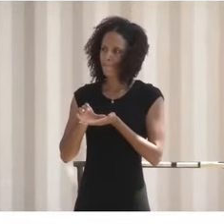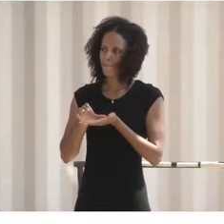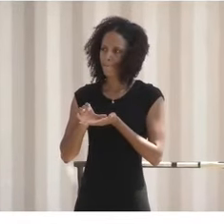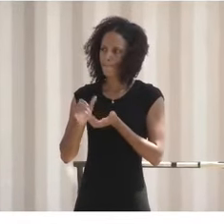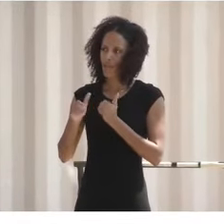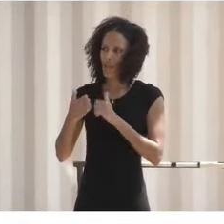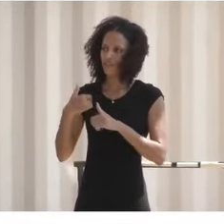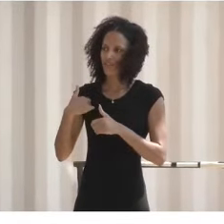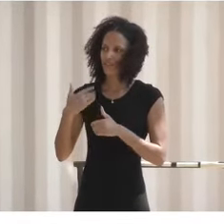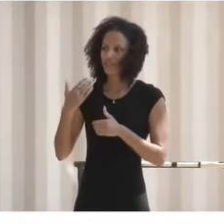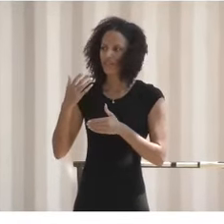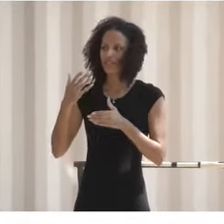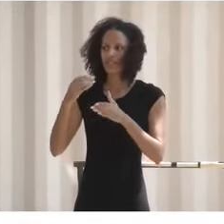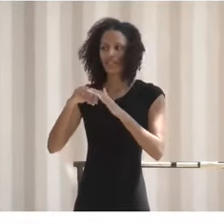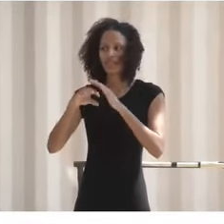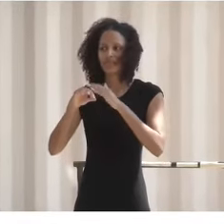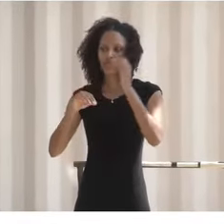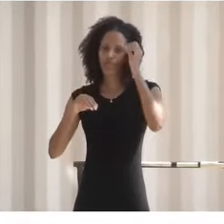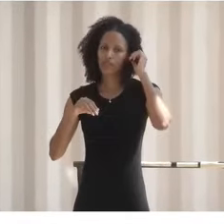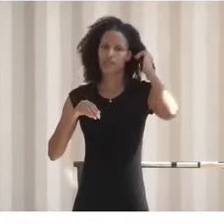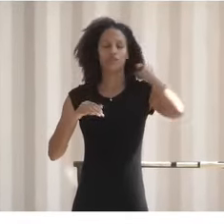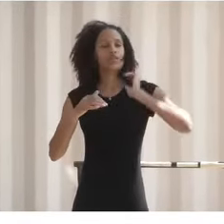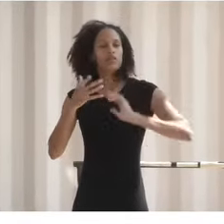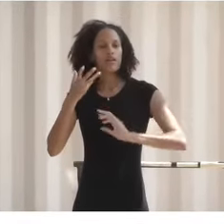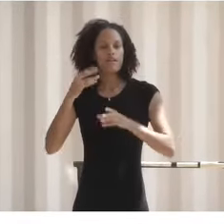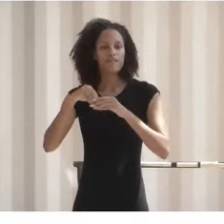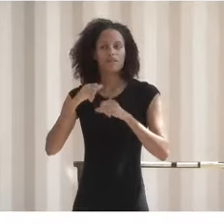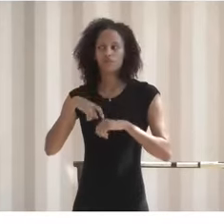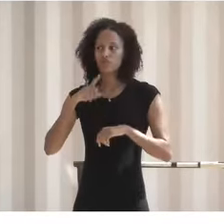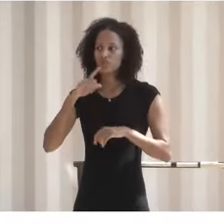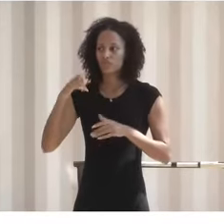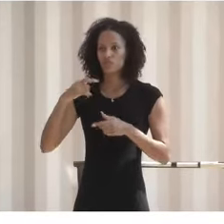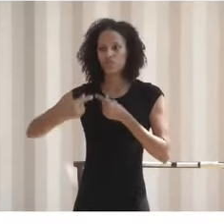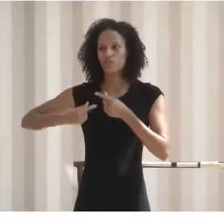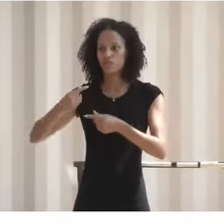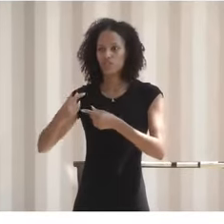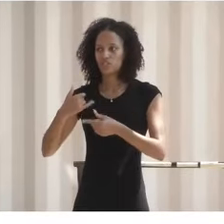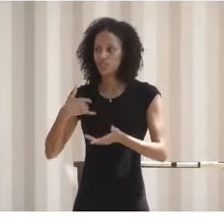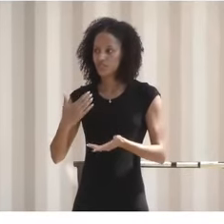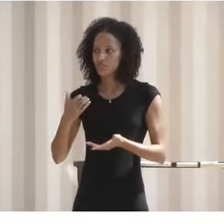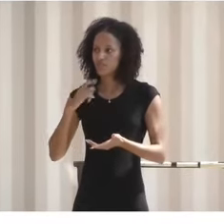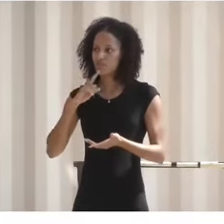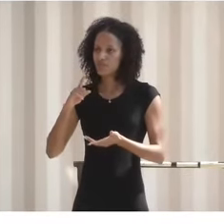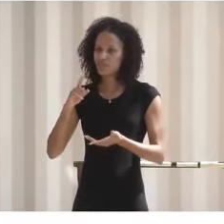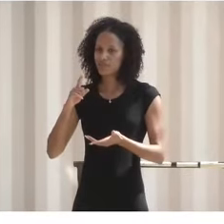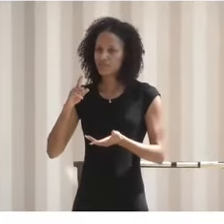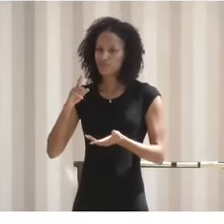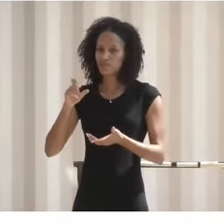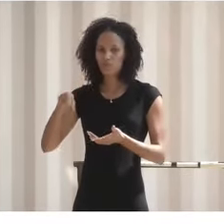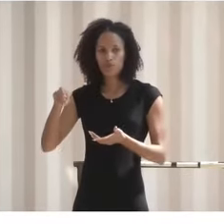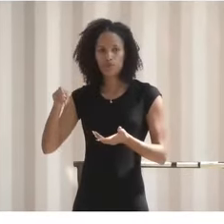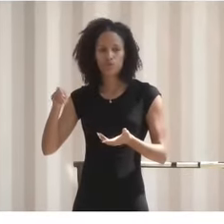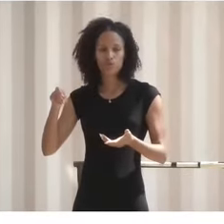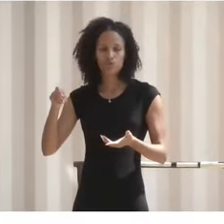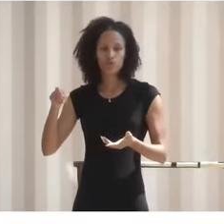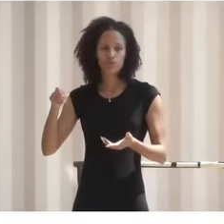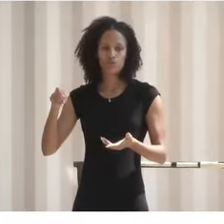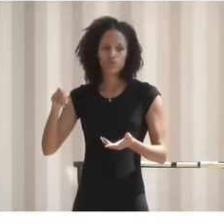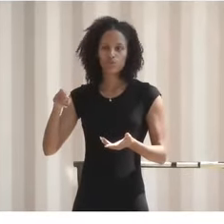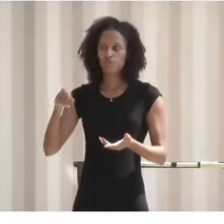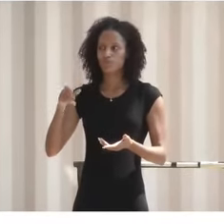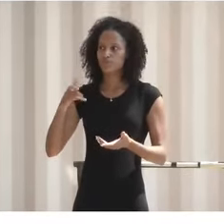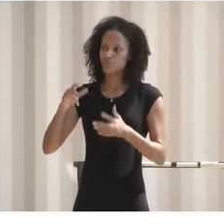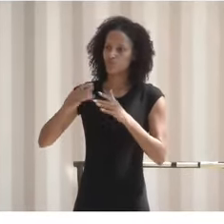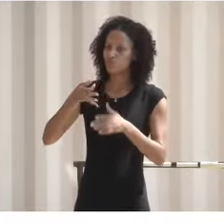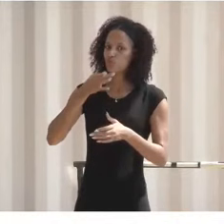having sustainable interventions that can be able to empower this generation that we're expecting that's supposed to be coming in very